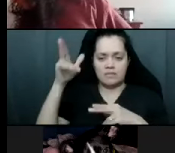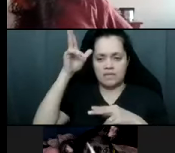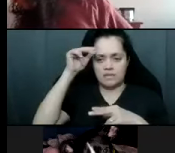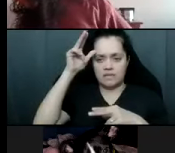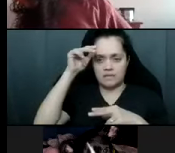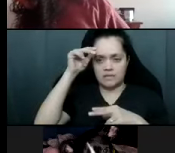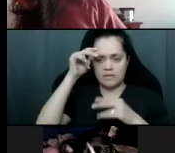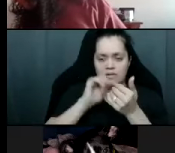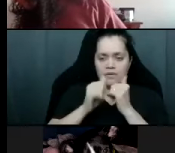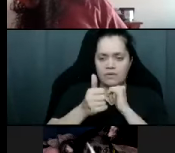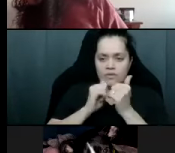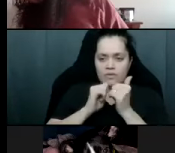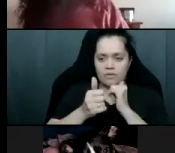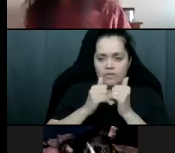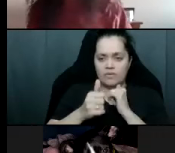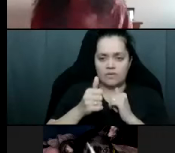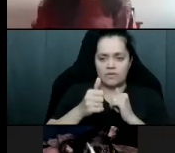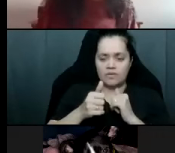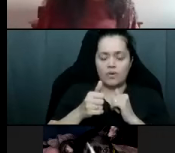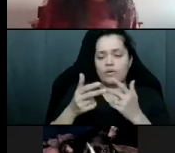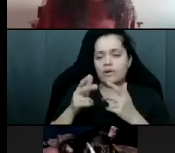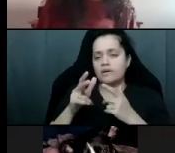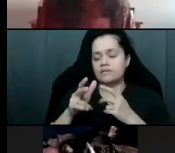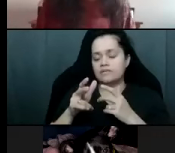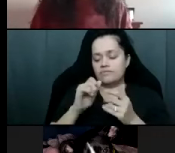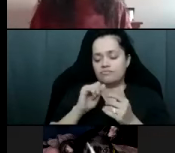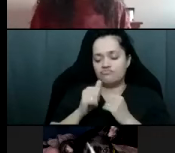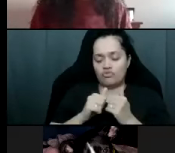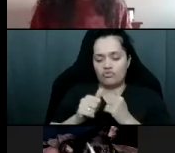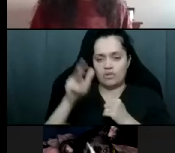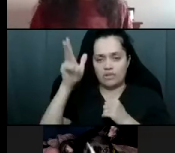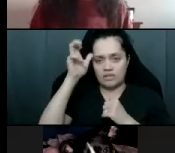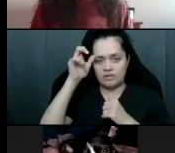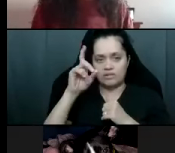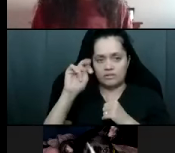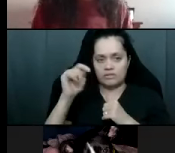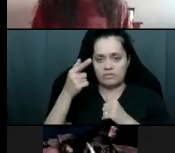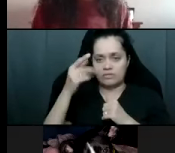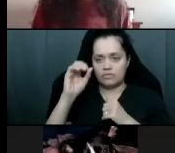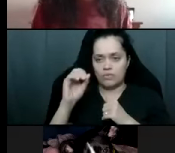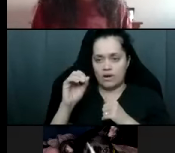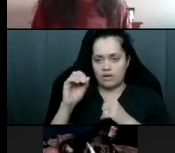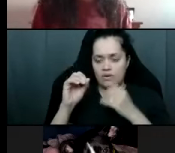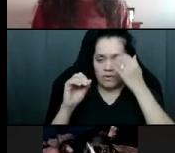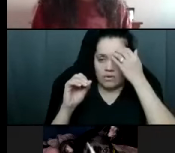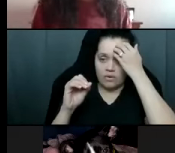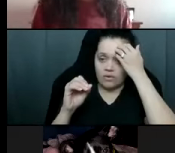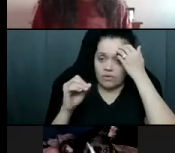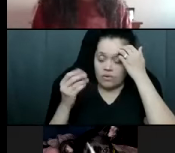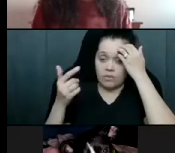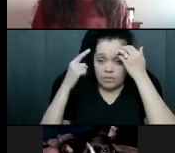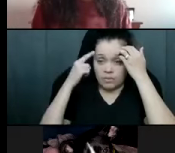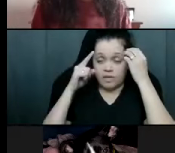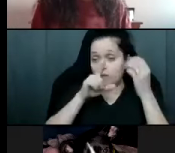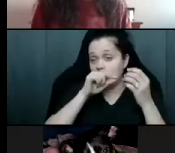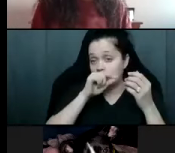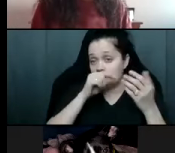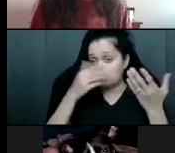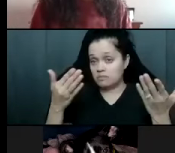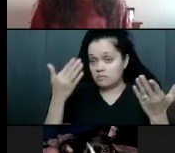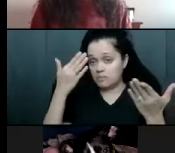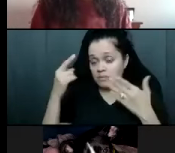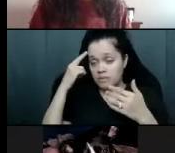race, man named his race horse Drongo. Maybe thinking of the birds, maybe thinking